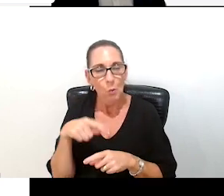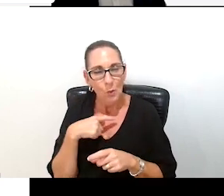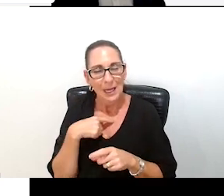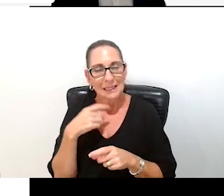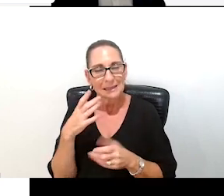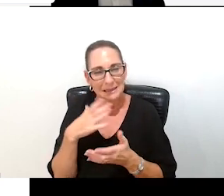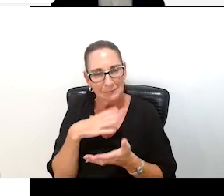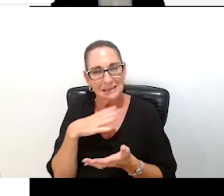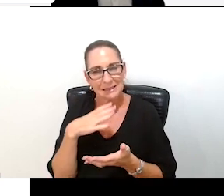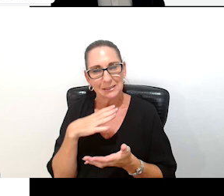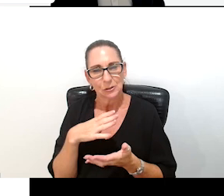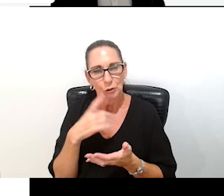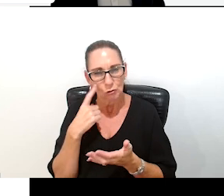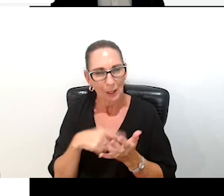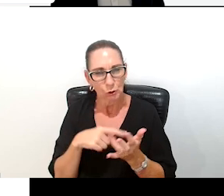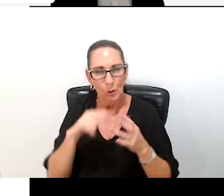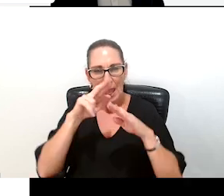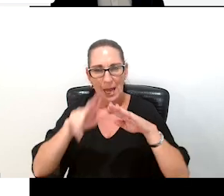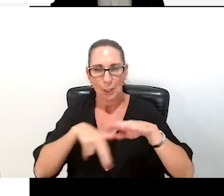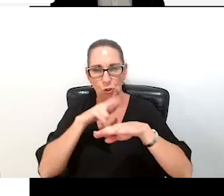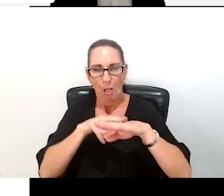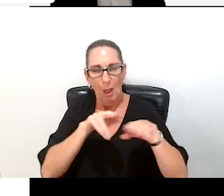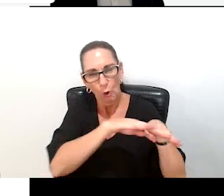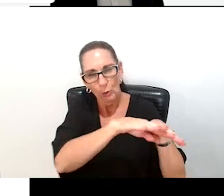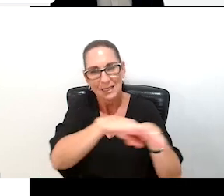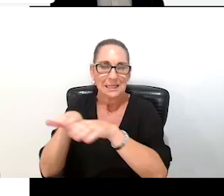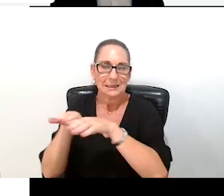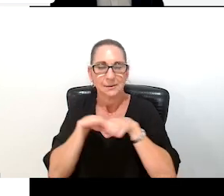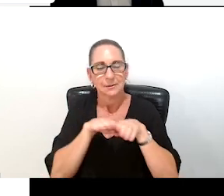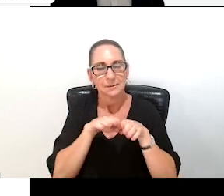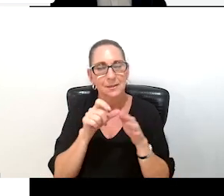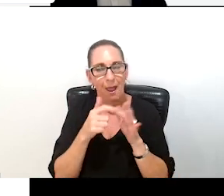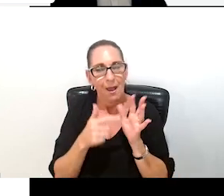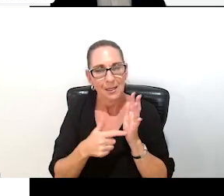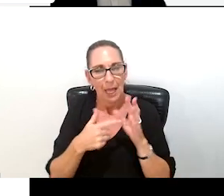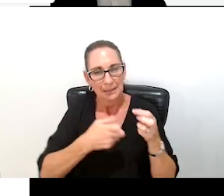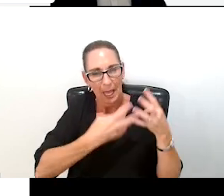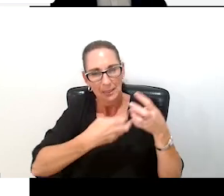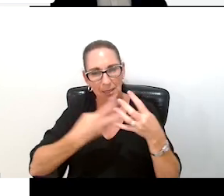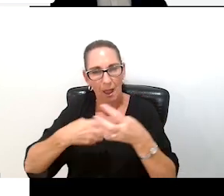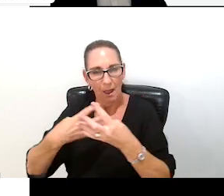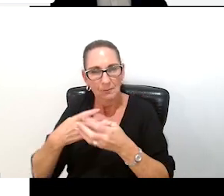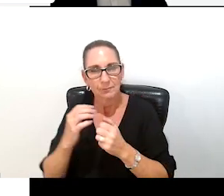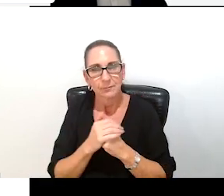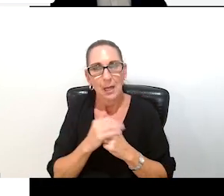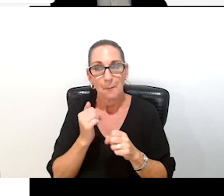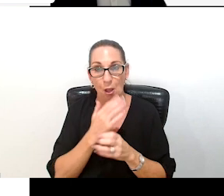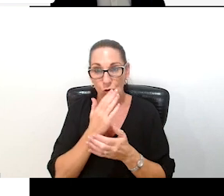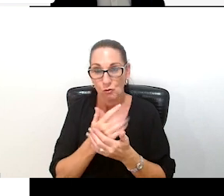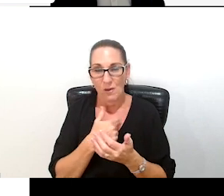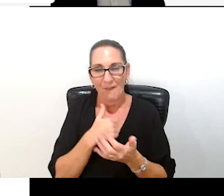work on a nationally consistent approach to data, making sure we have the right disability identifiers